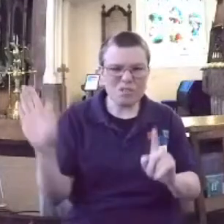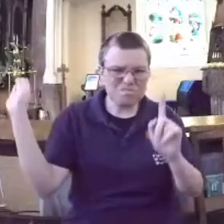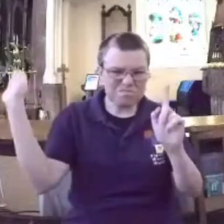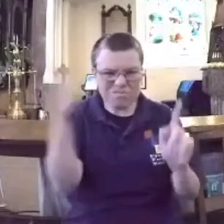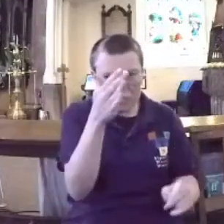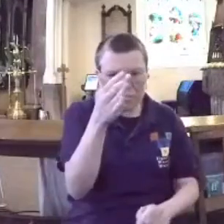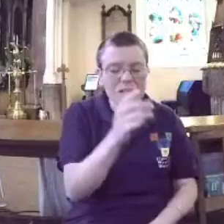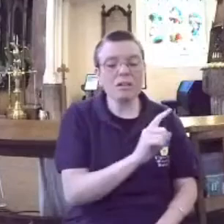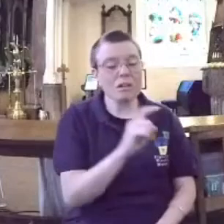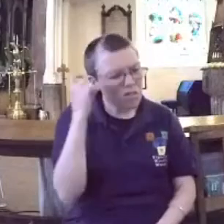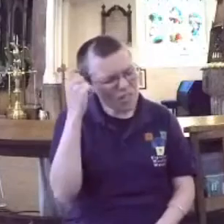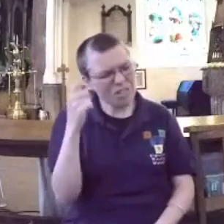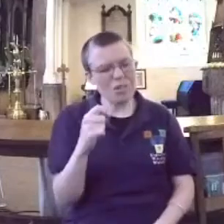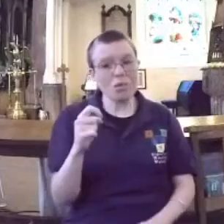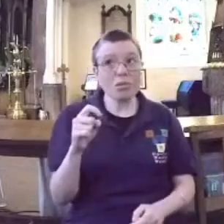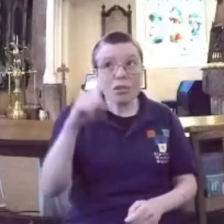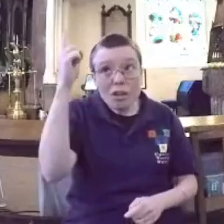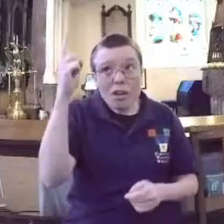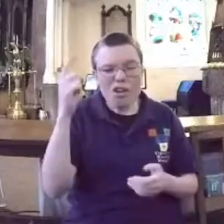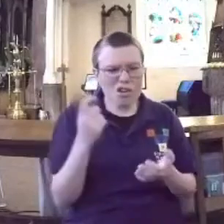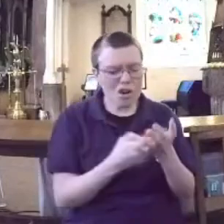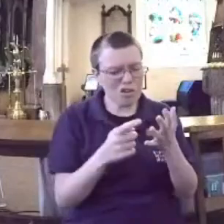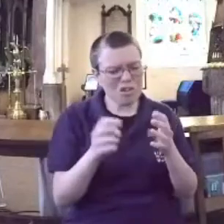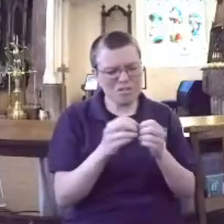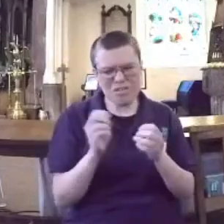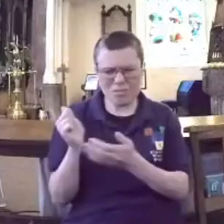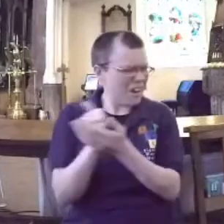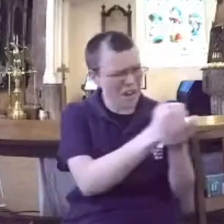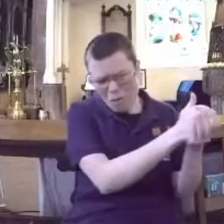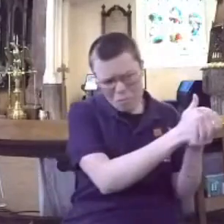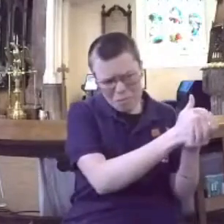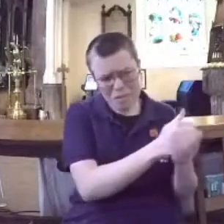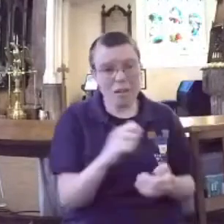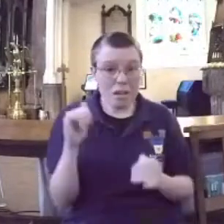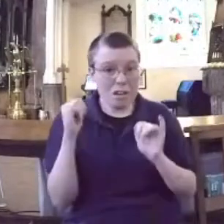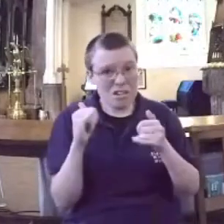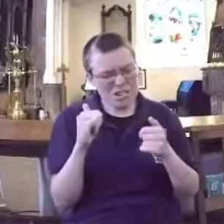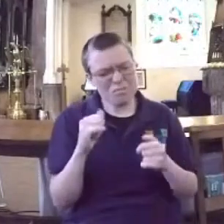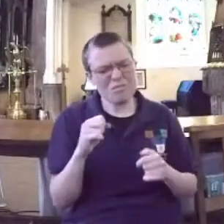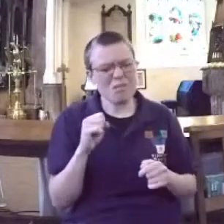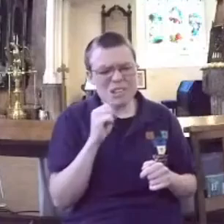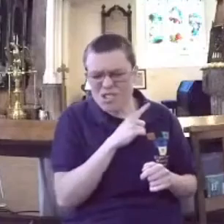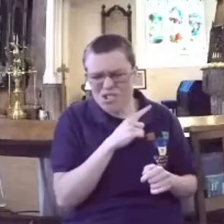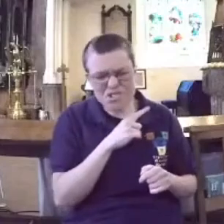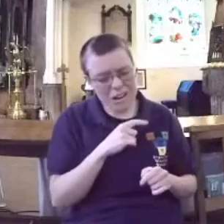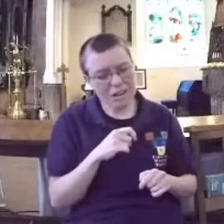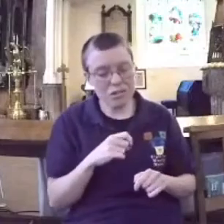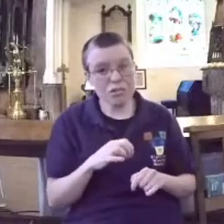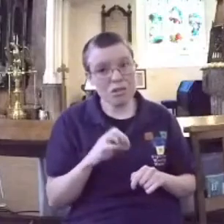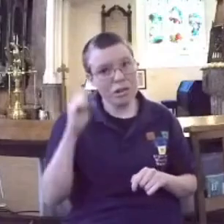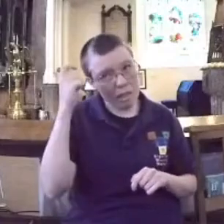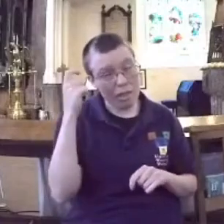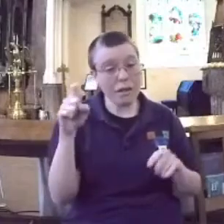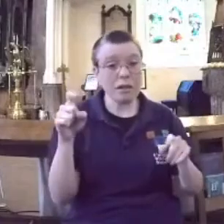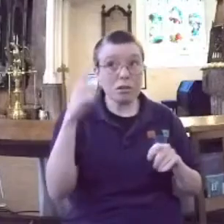be. And it might seem strange to address God in these terms, but children most in need of love ask for that love in